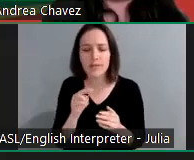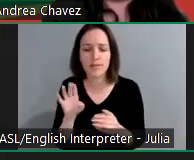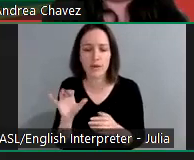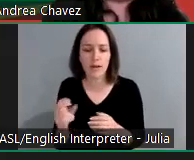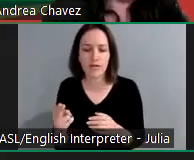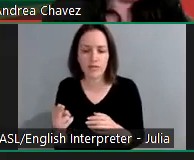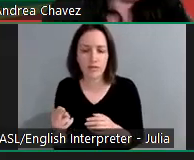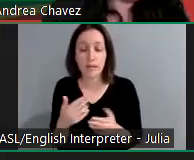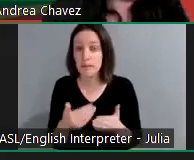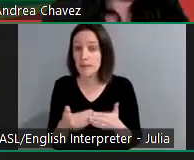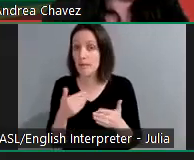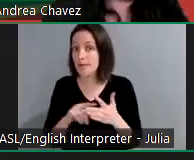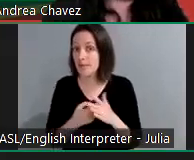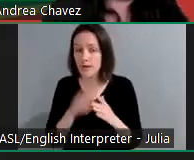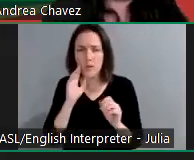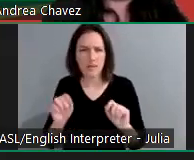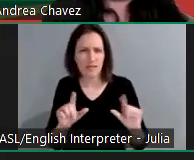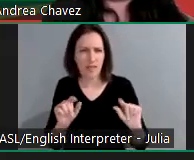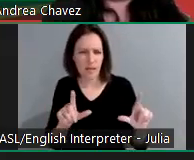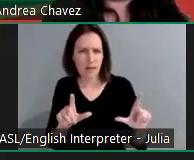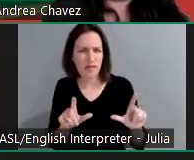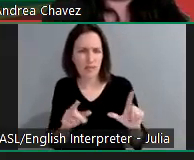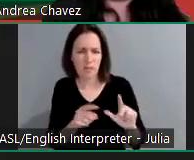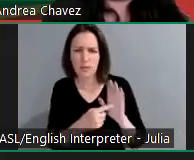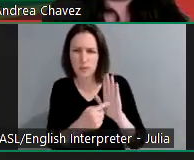go through. Next slide.